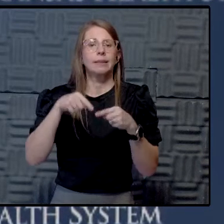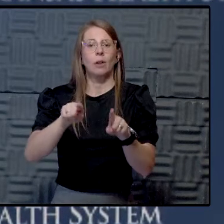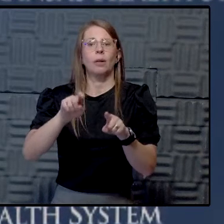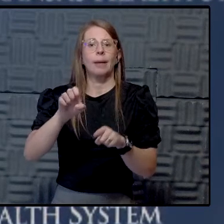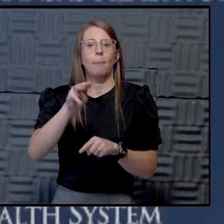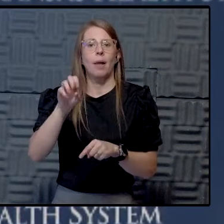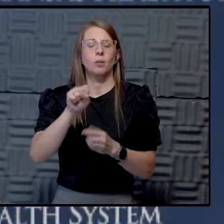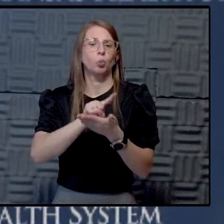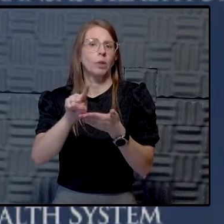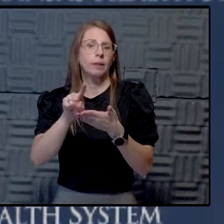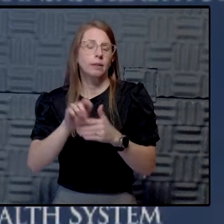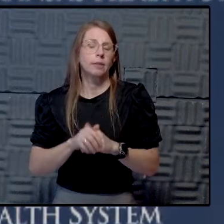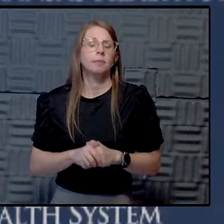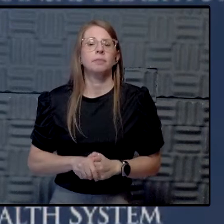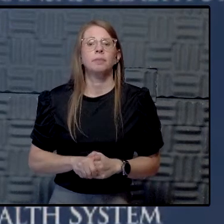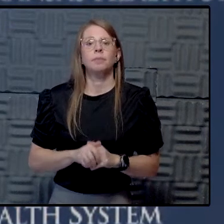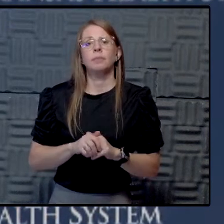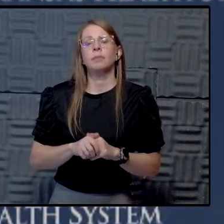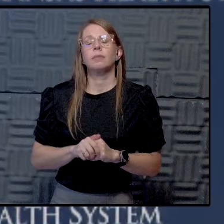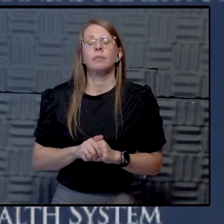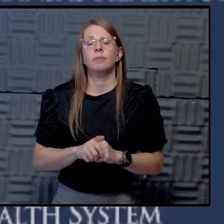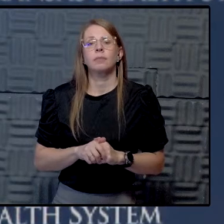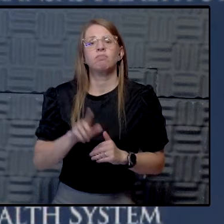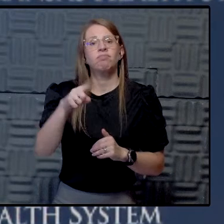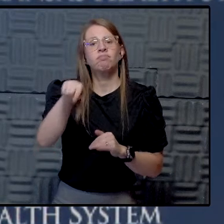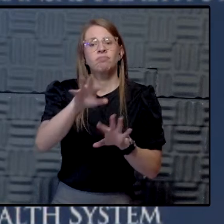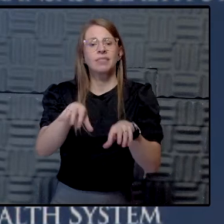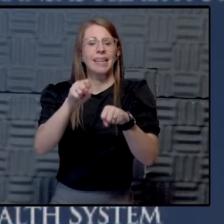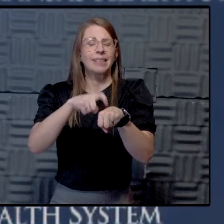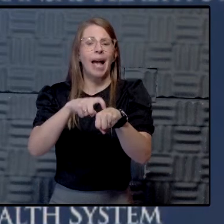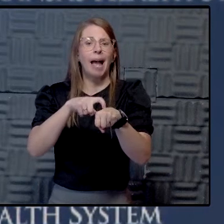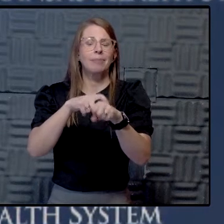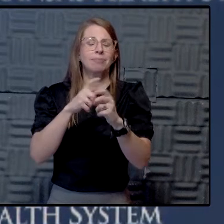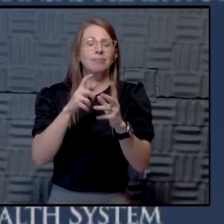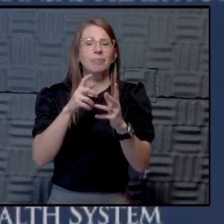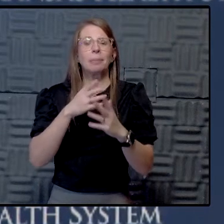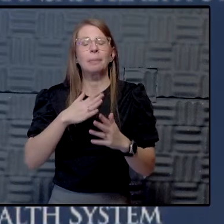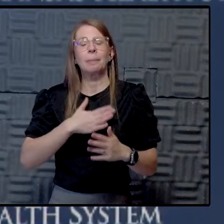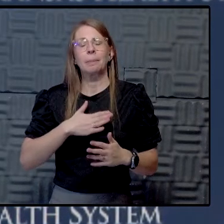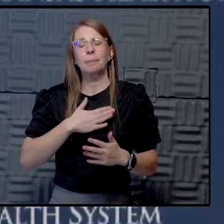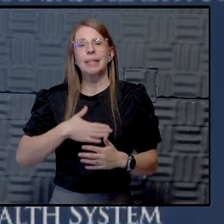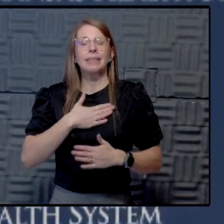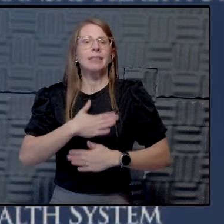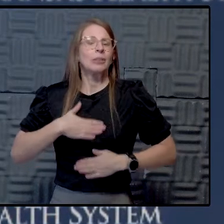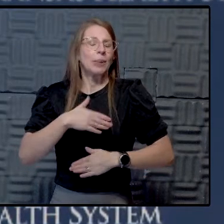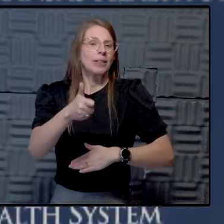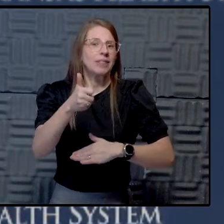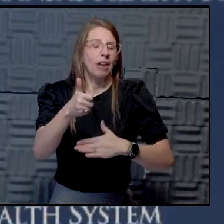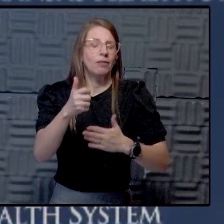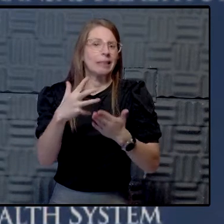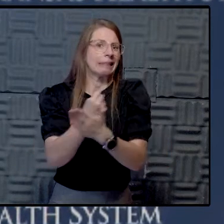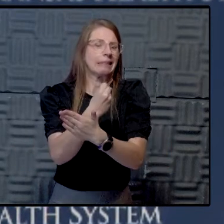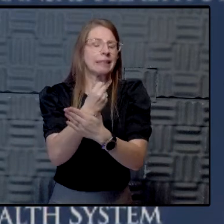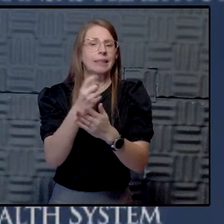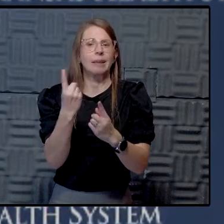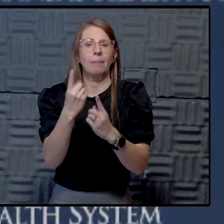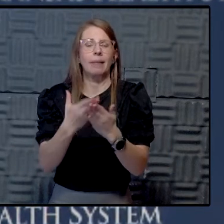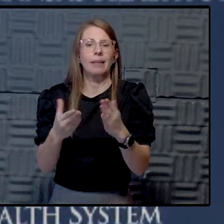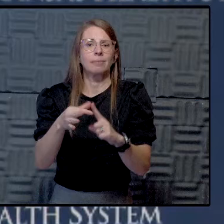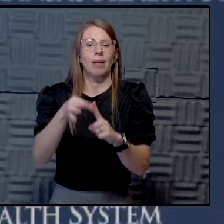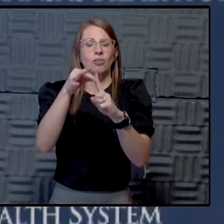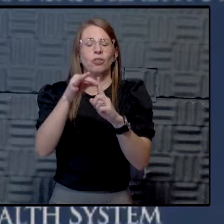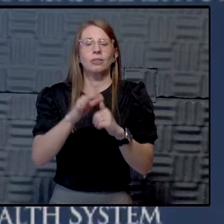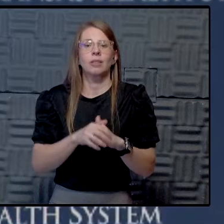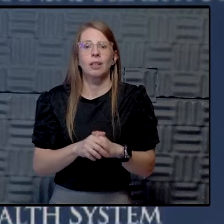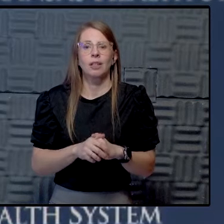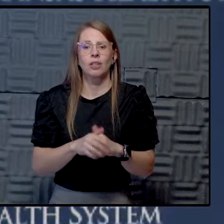to take some time to do something enjoyable. You guys deserve it, and try to get some food